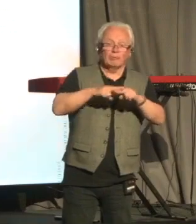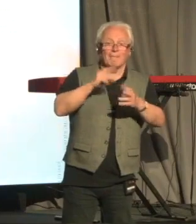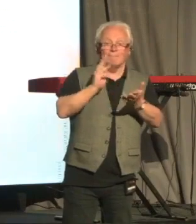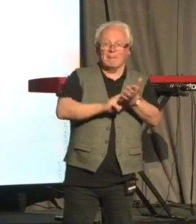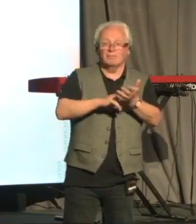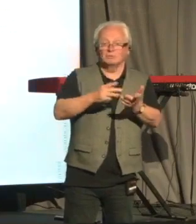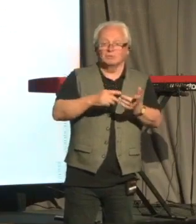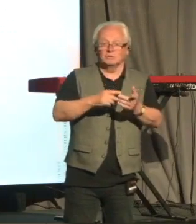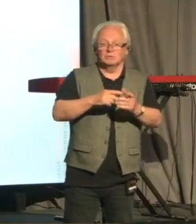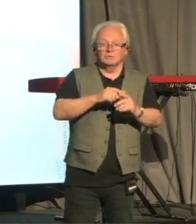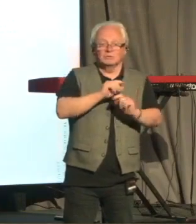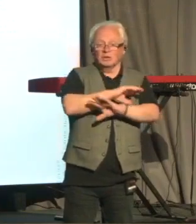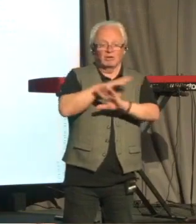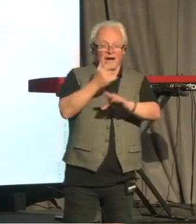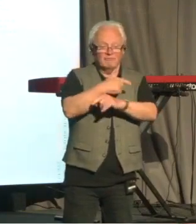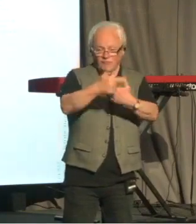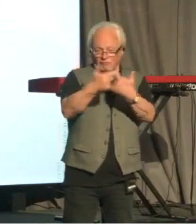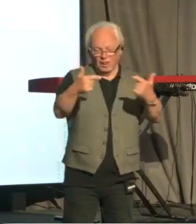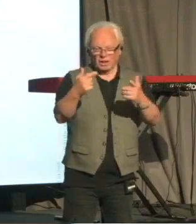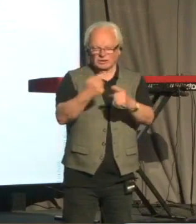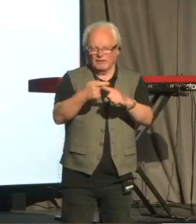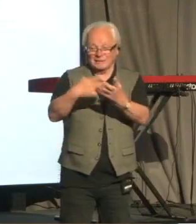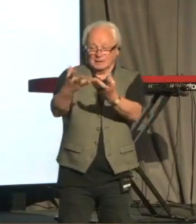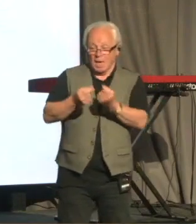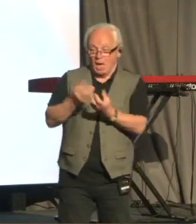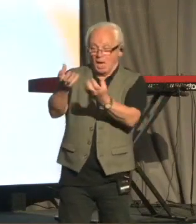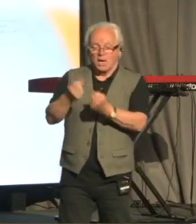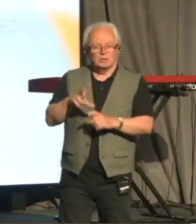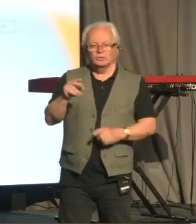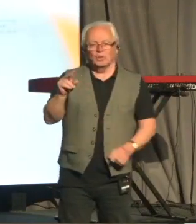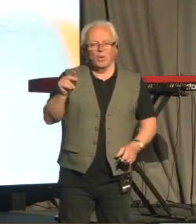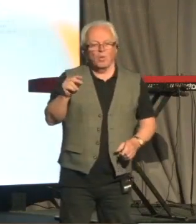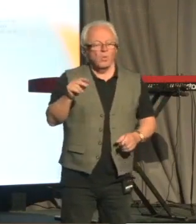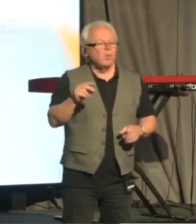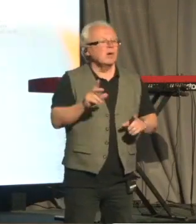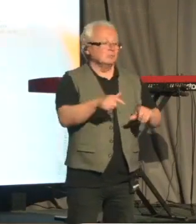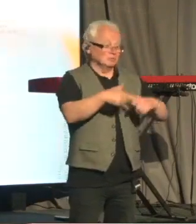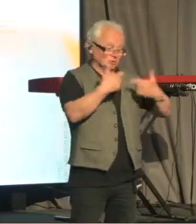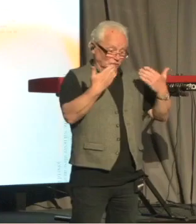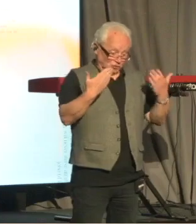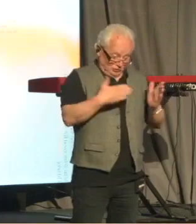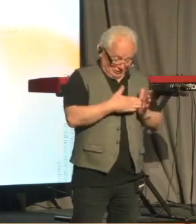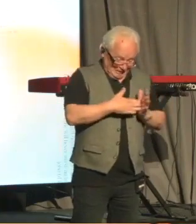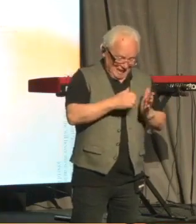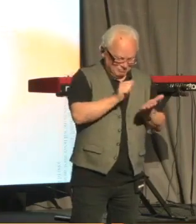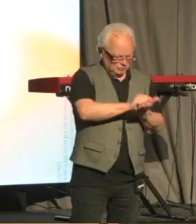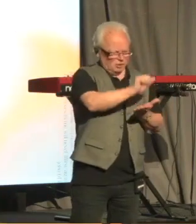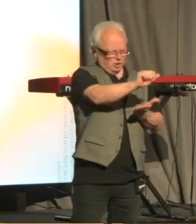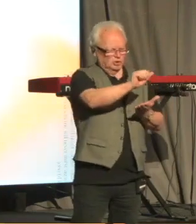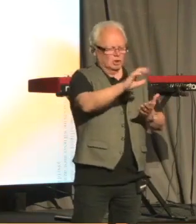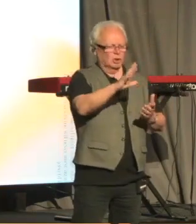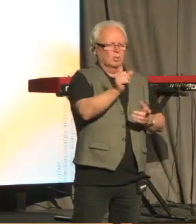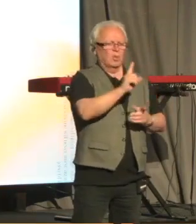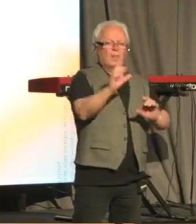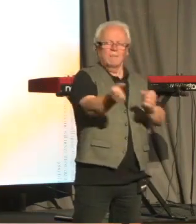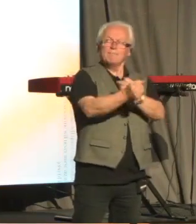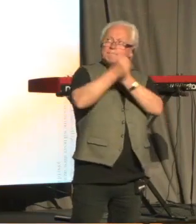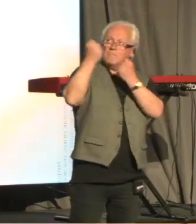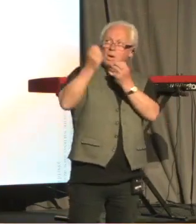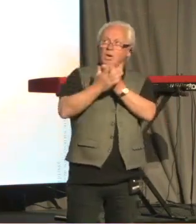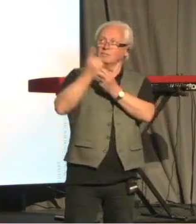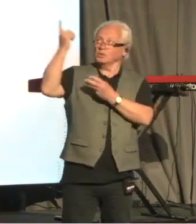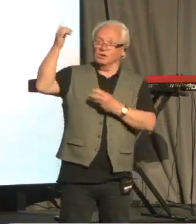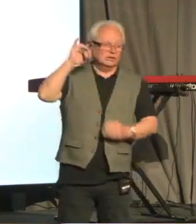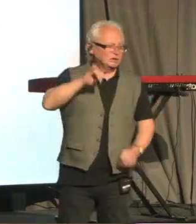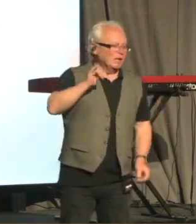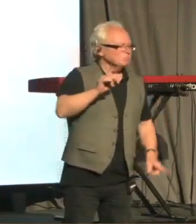accessible as they are for us. And so we live in this culture where people want the power of God,